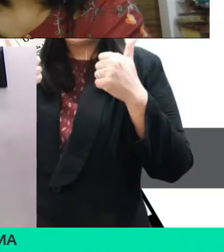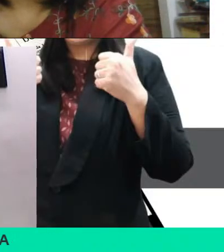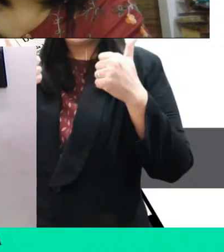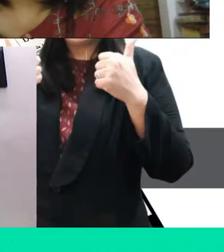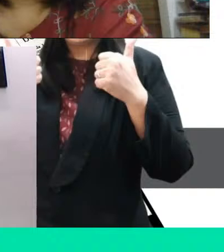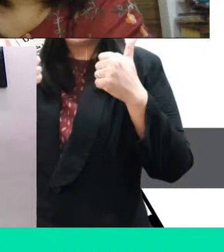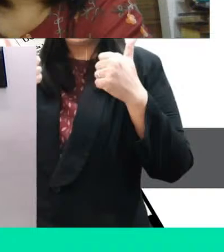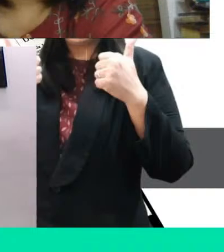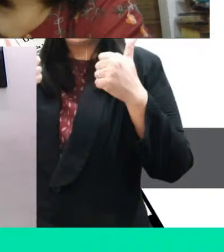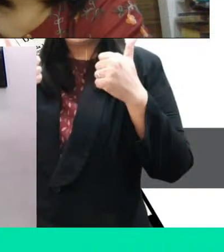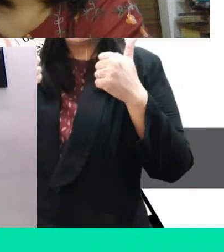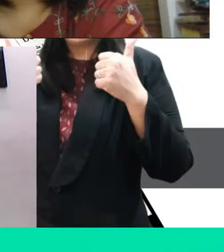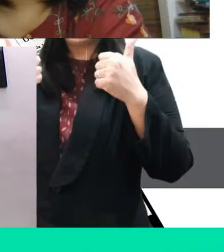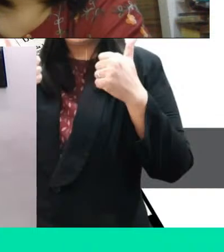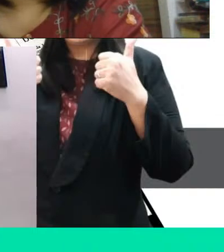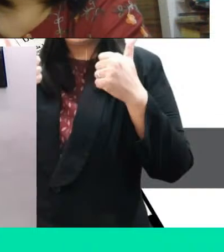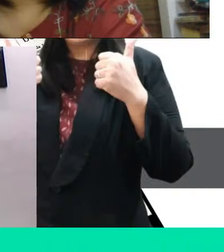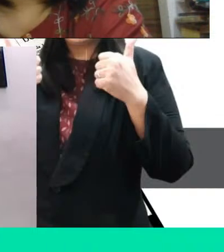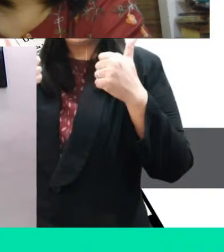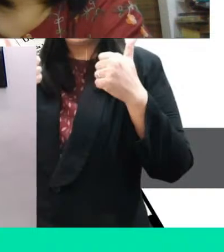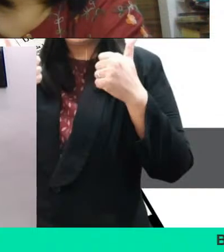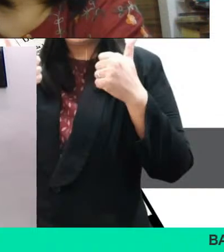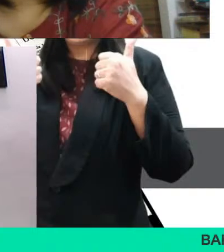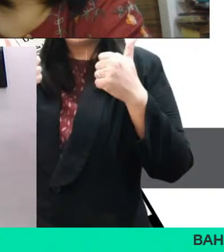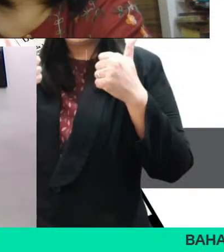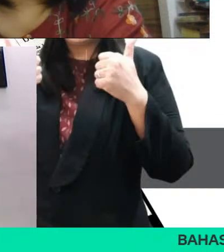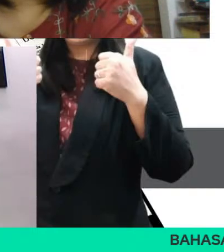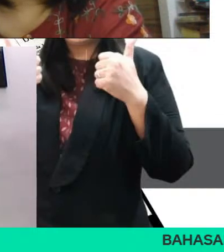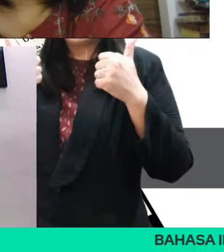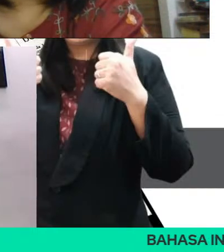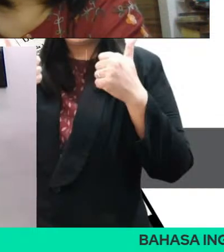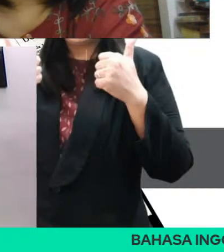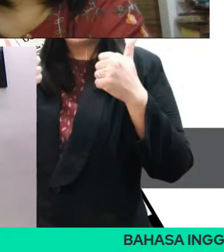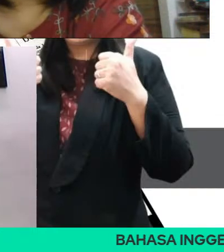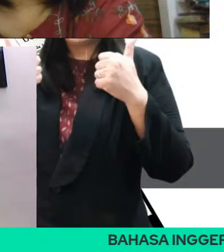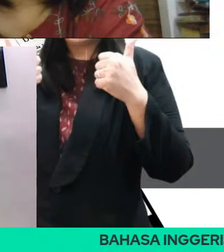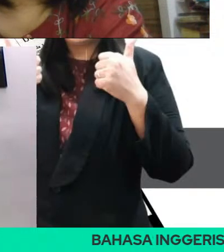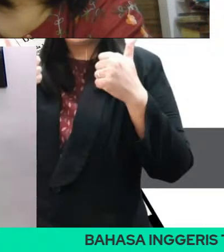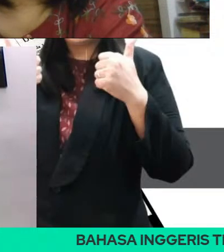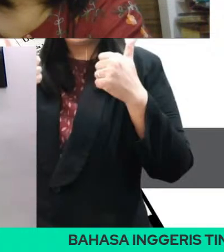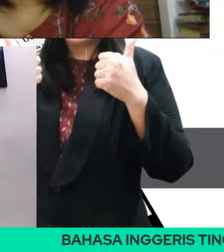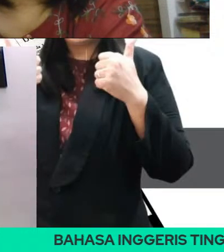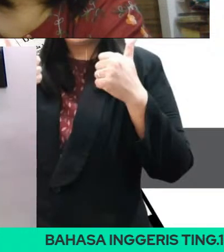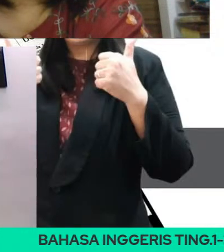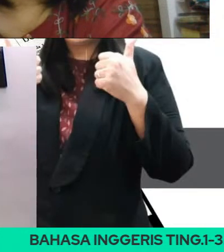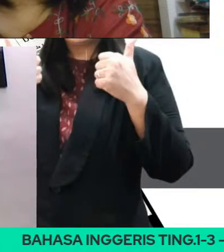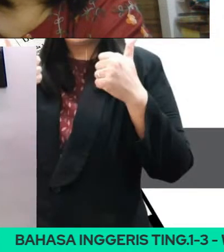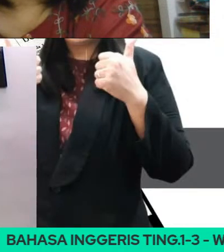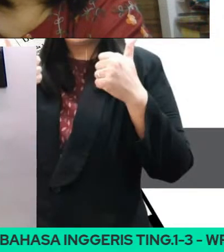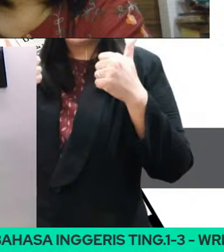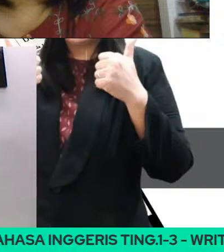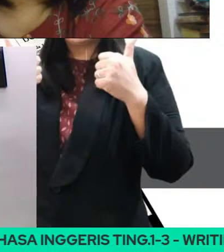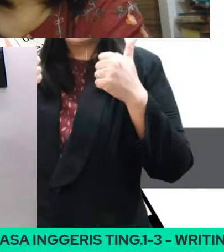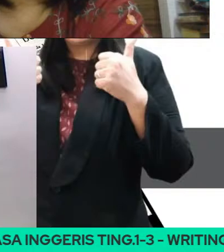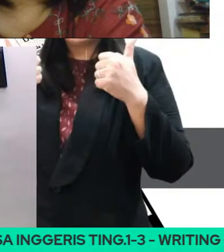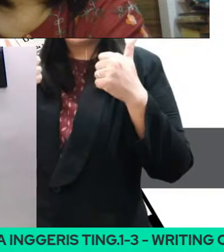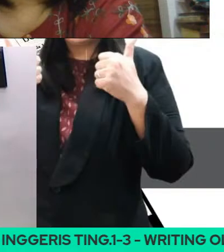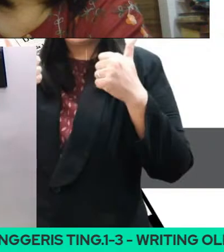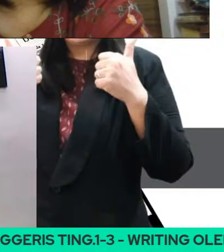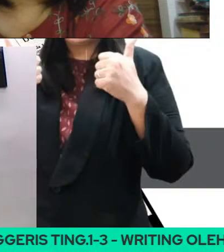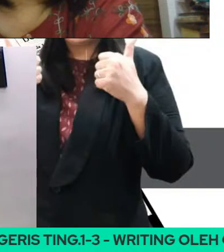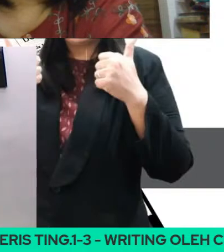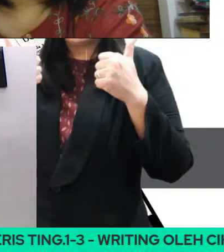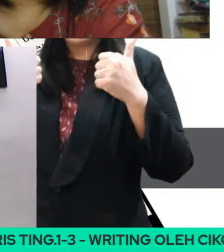to fill in the form within the time limit, which is 30 seconds. Are you clear, everyone?